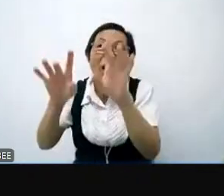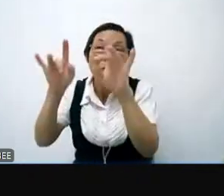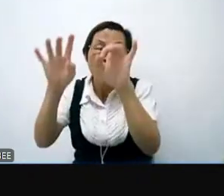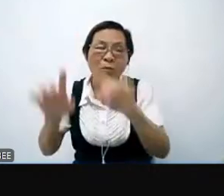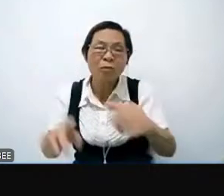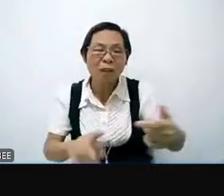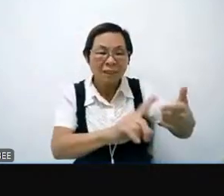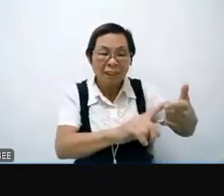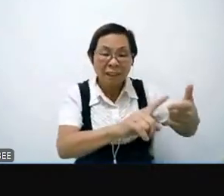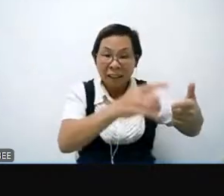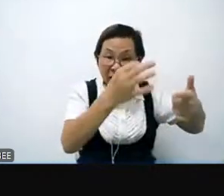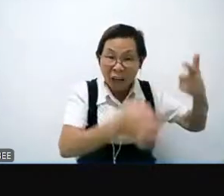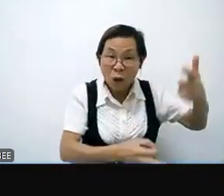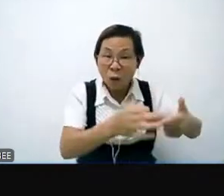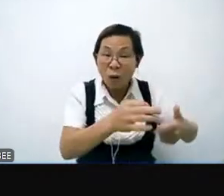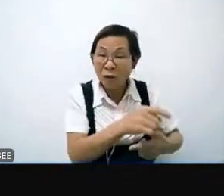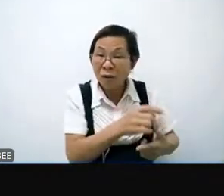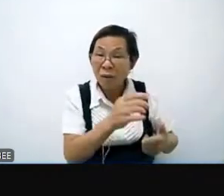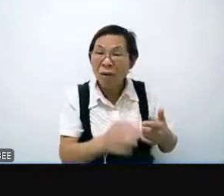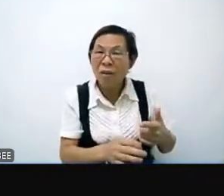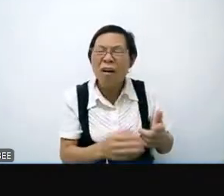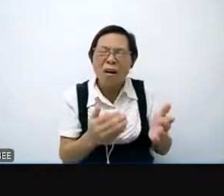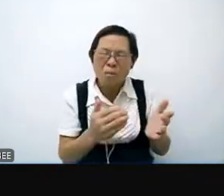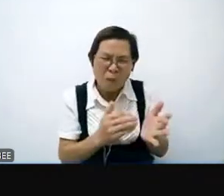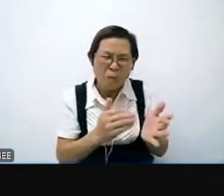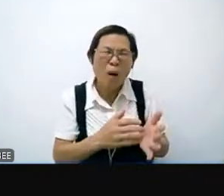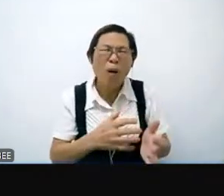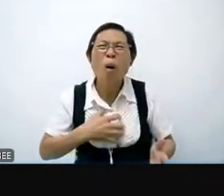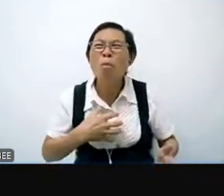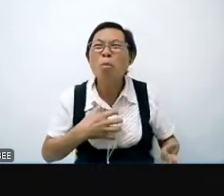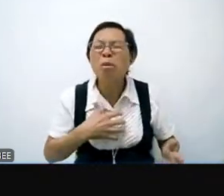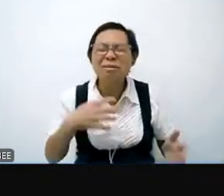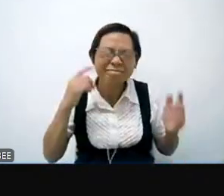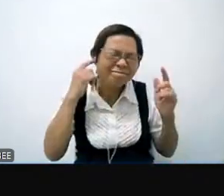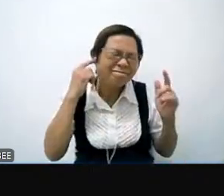Second, if there are frequent complaints of ear discomfort,